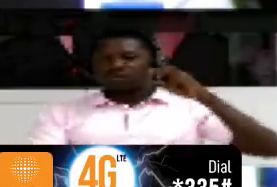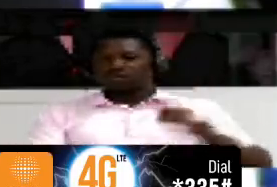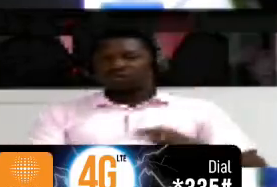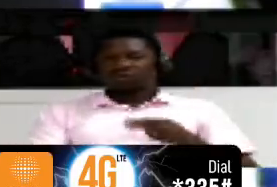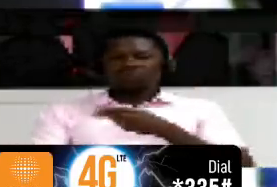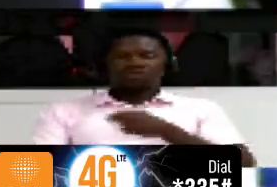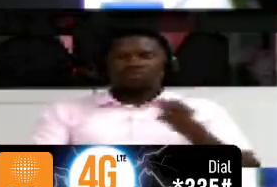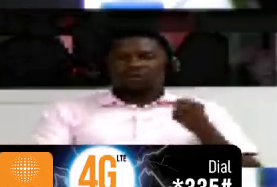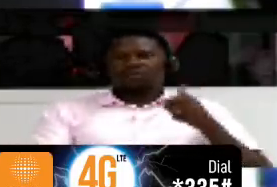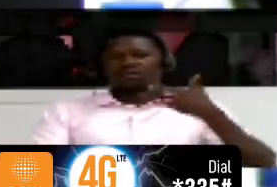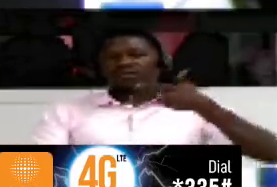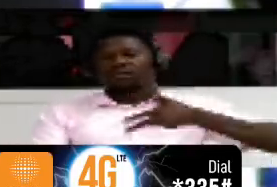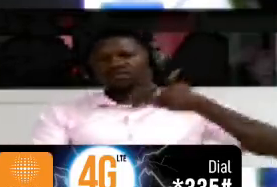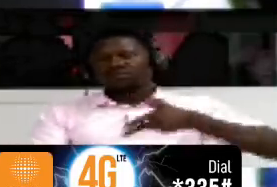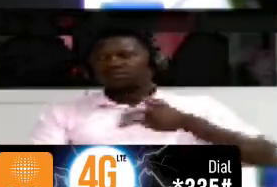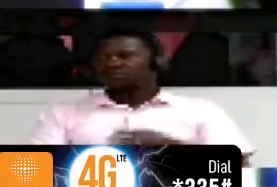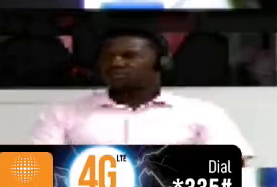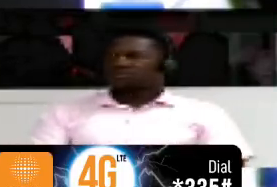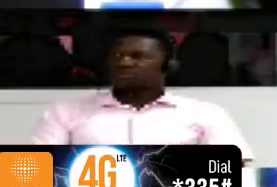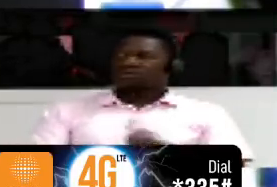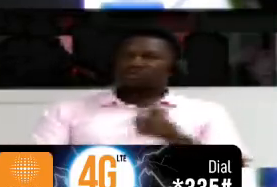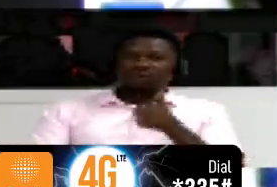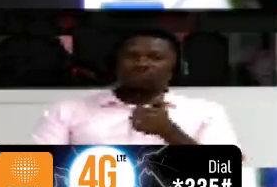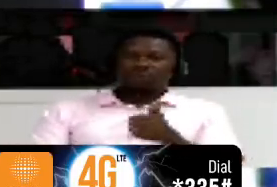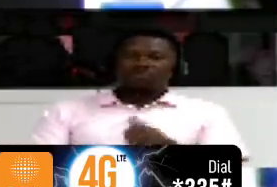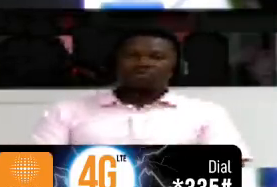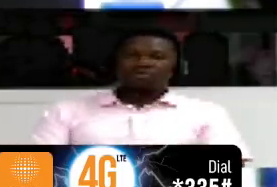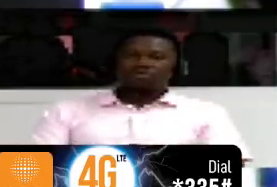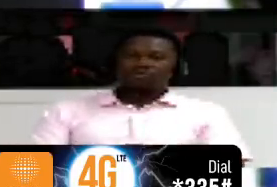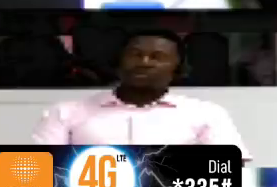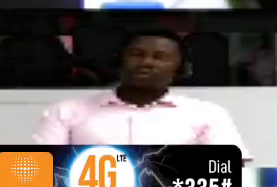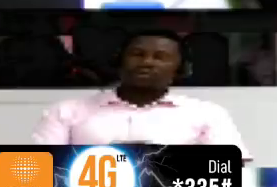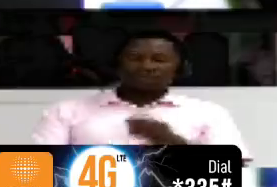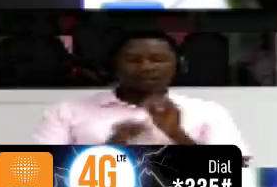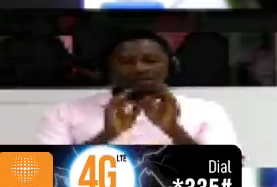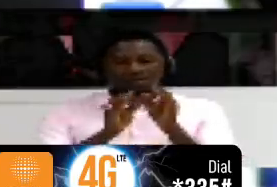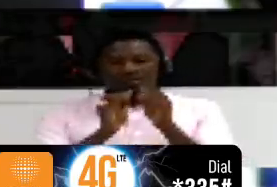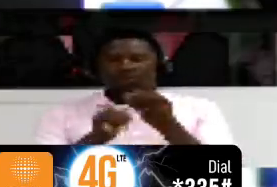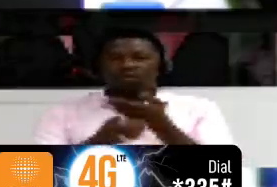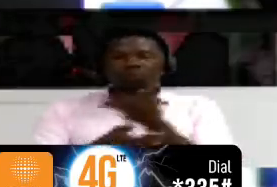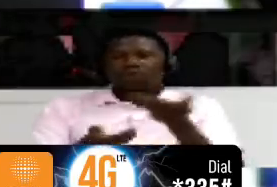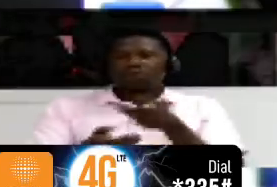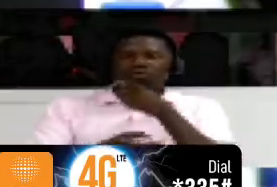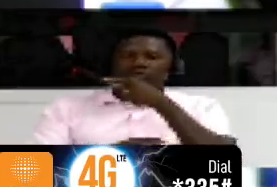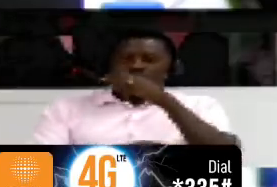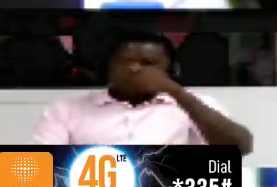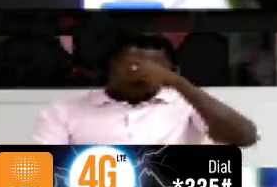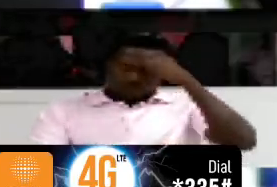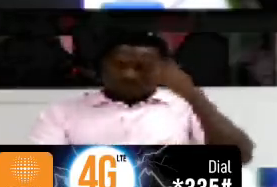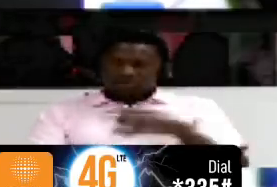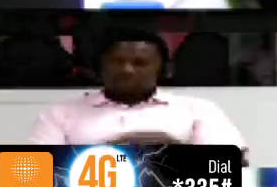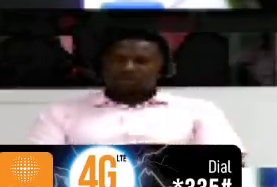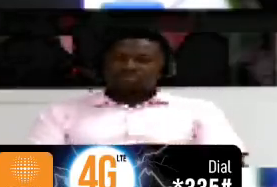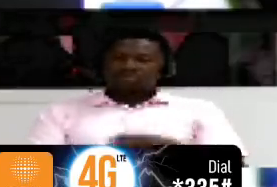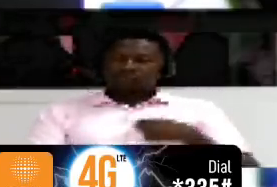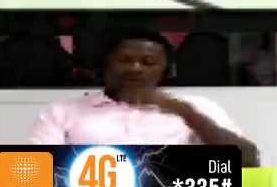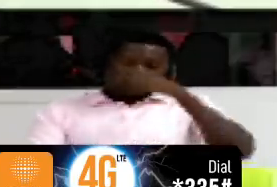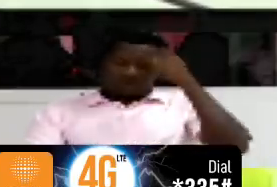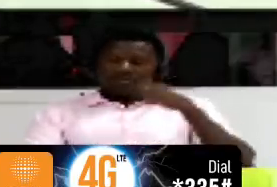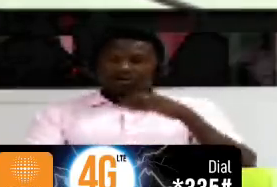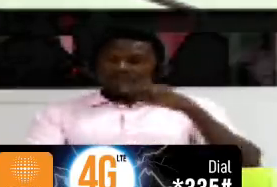June 2018. That's a very good summary. Can you just tell us currently where you work and what position you hold? I work with the Ministry of Basic and Secondary